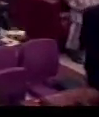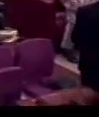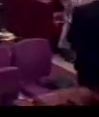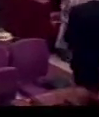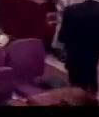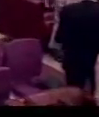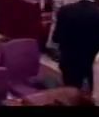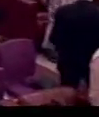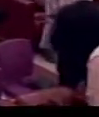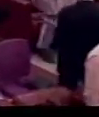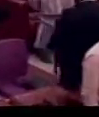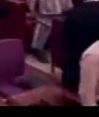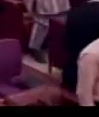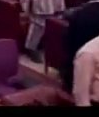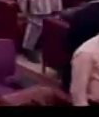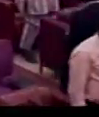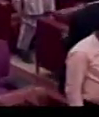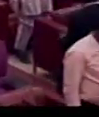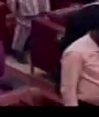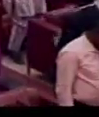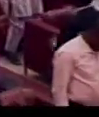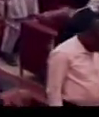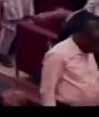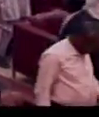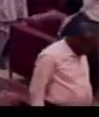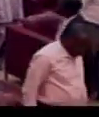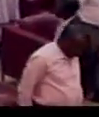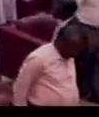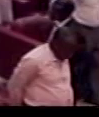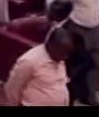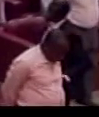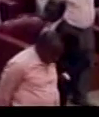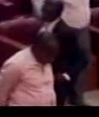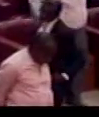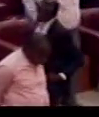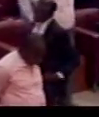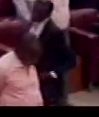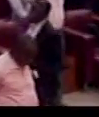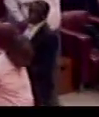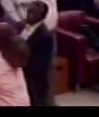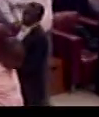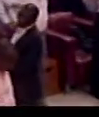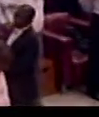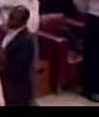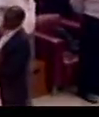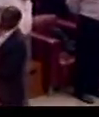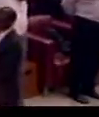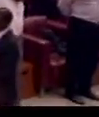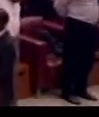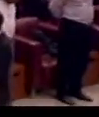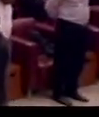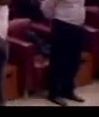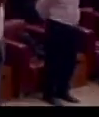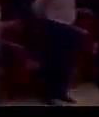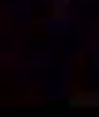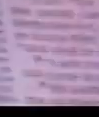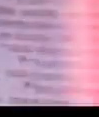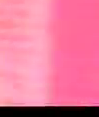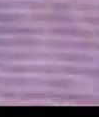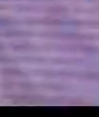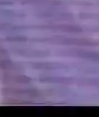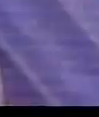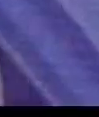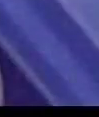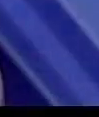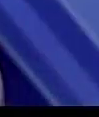you through. Whatever you are going through, the grace of God will perfect everything concerning you in Jesus' name.